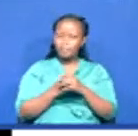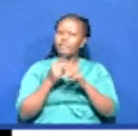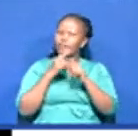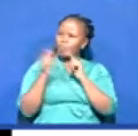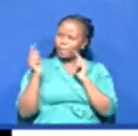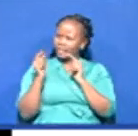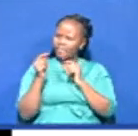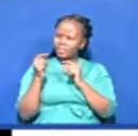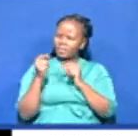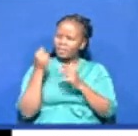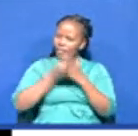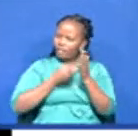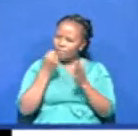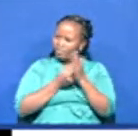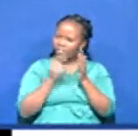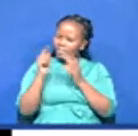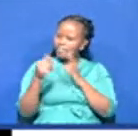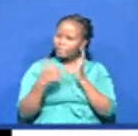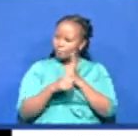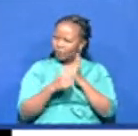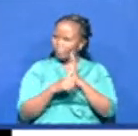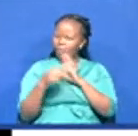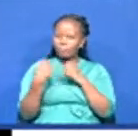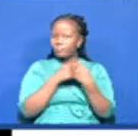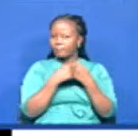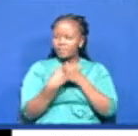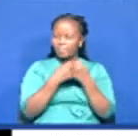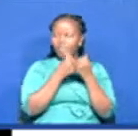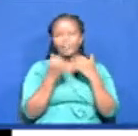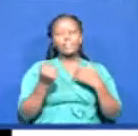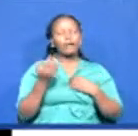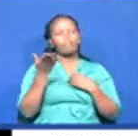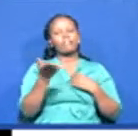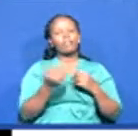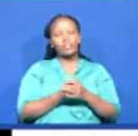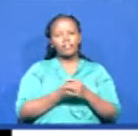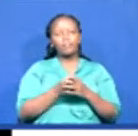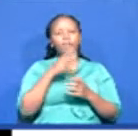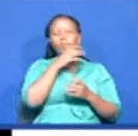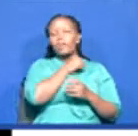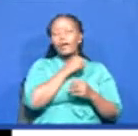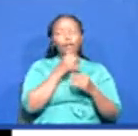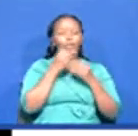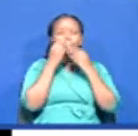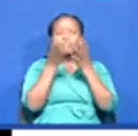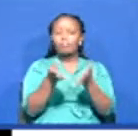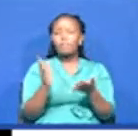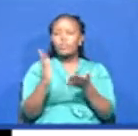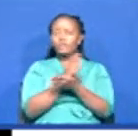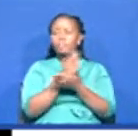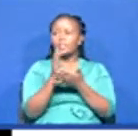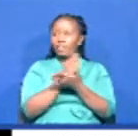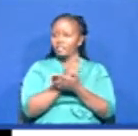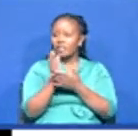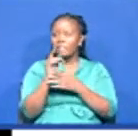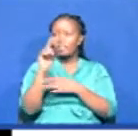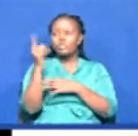also without its fair share of challenges. Lack of information sharing has really been cited as one of the